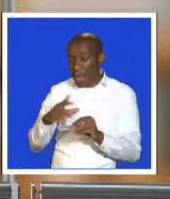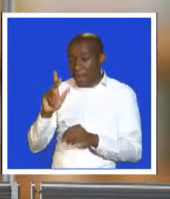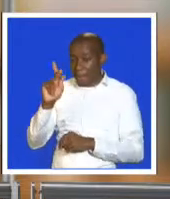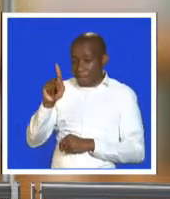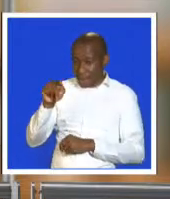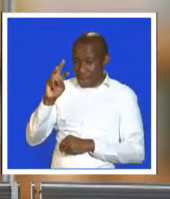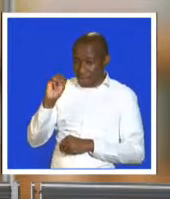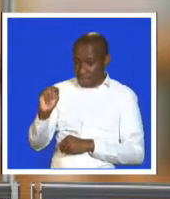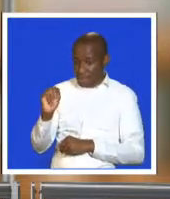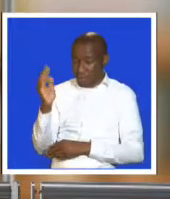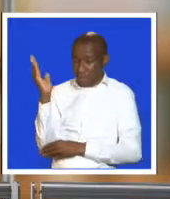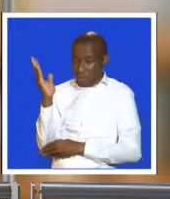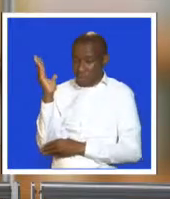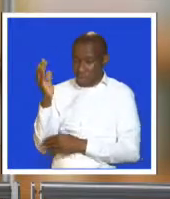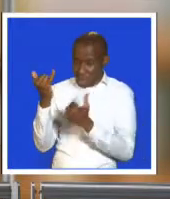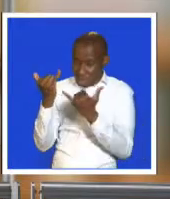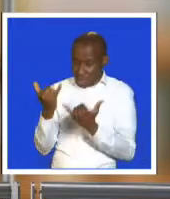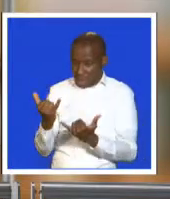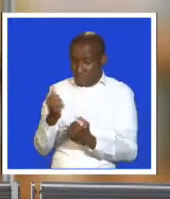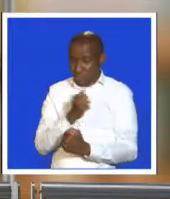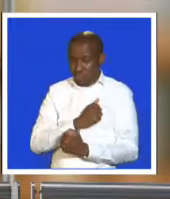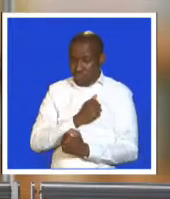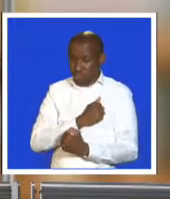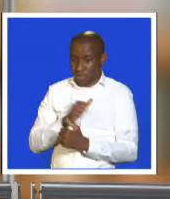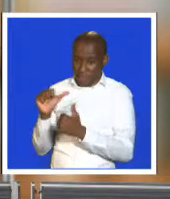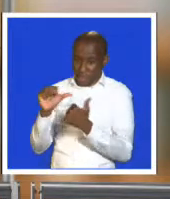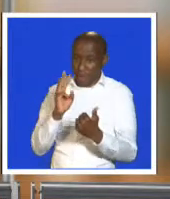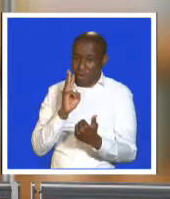He's going to address the nation. Please stay tuned.